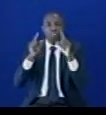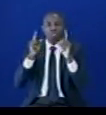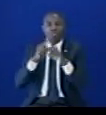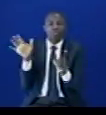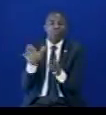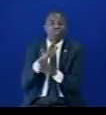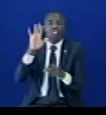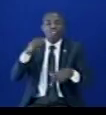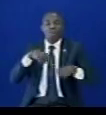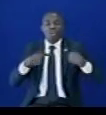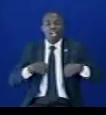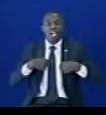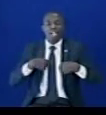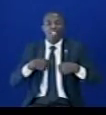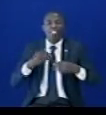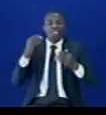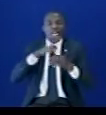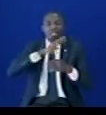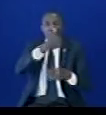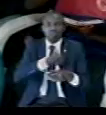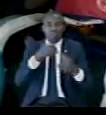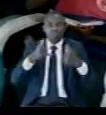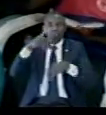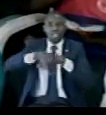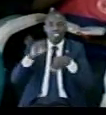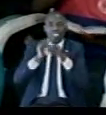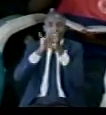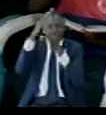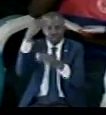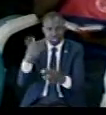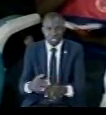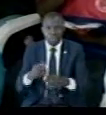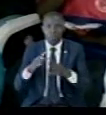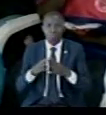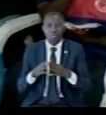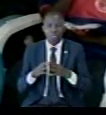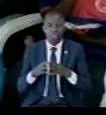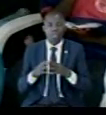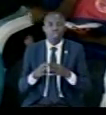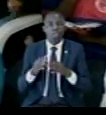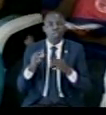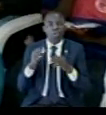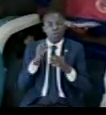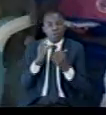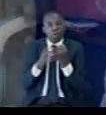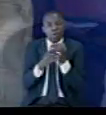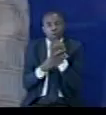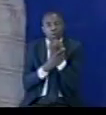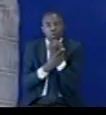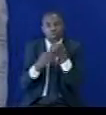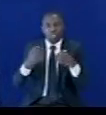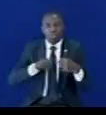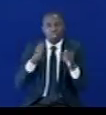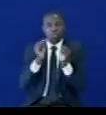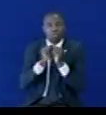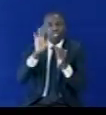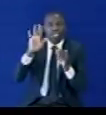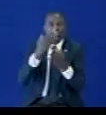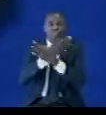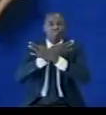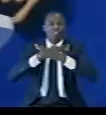and your soul tonight in Jesus' name. Uphold me with thy